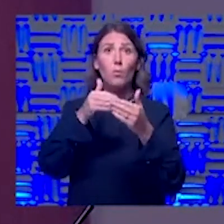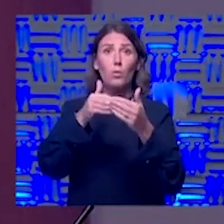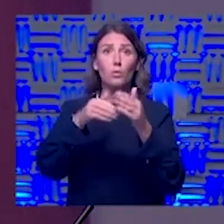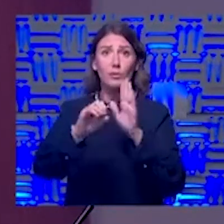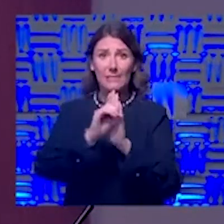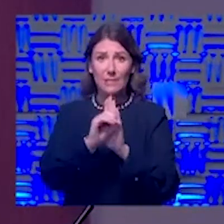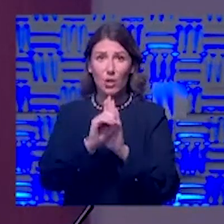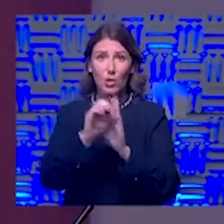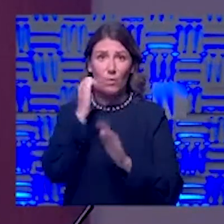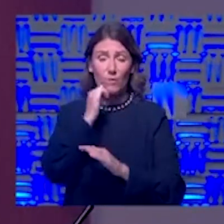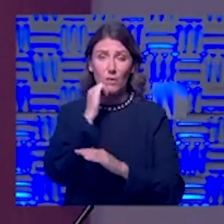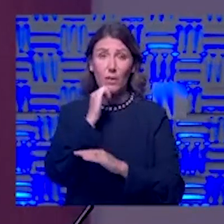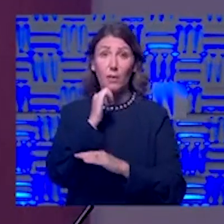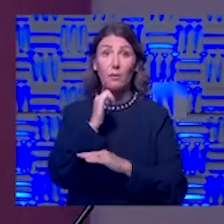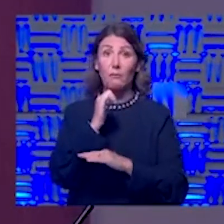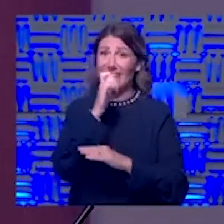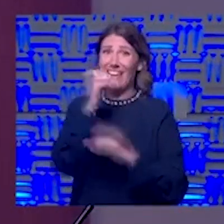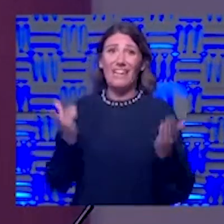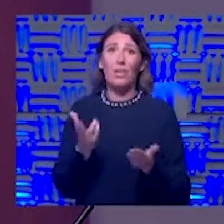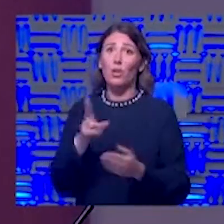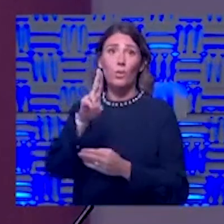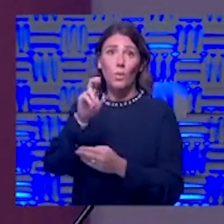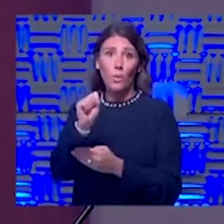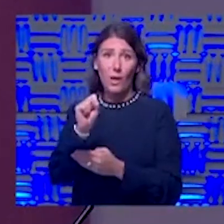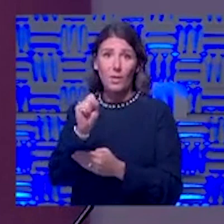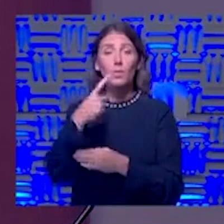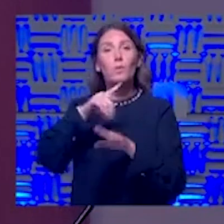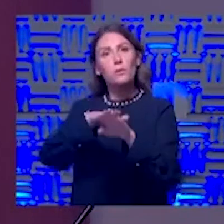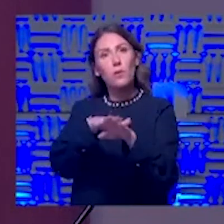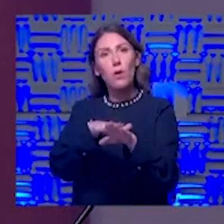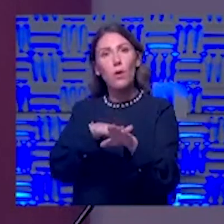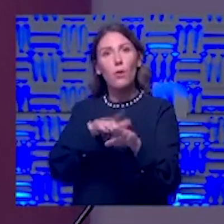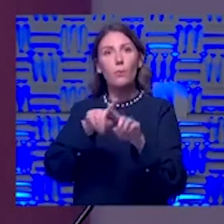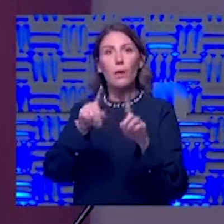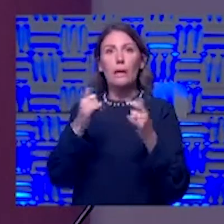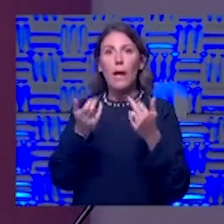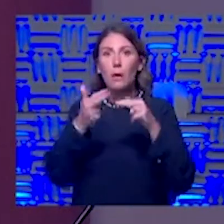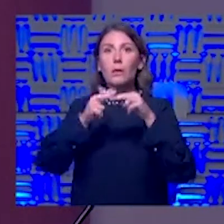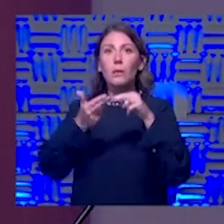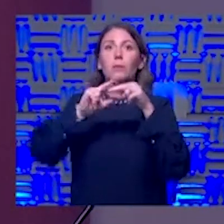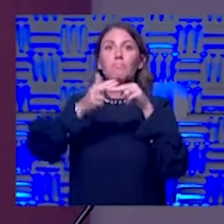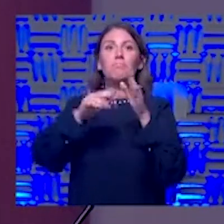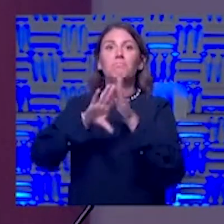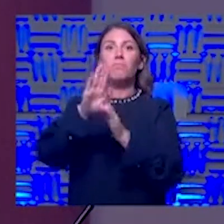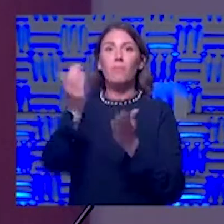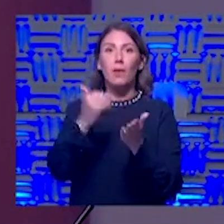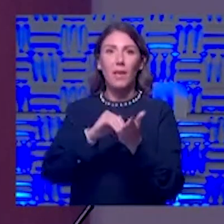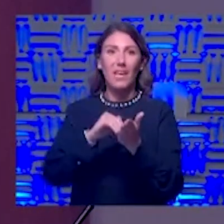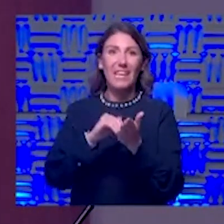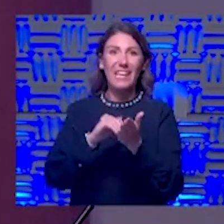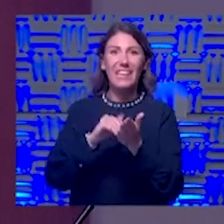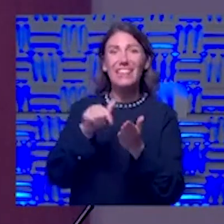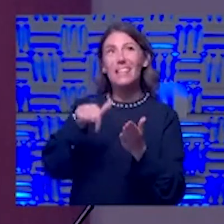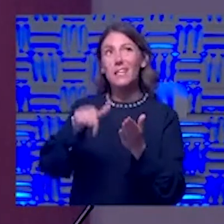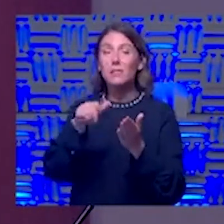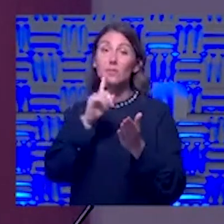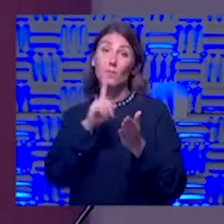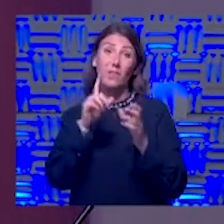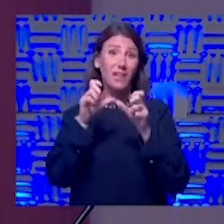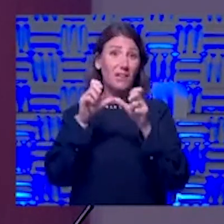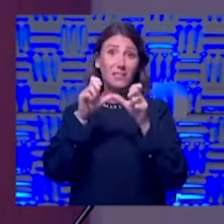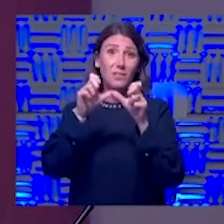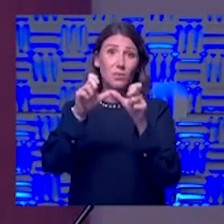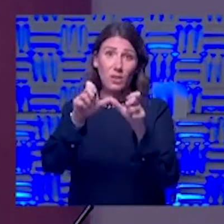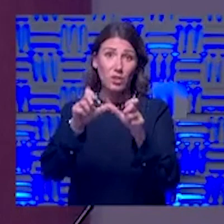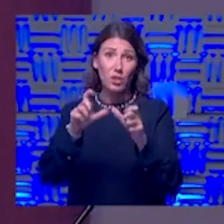United States. We slowed down, and now we've picked back up. But I really think that this is very likely just a sort of a continuation of